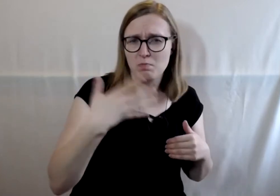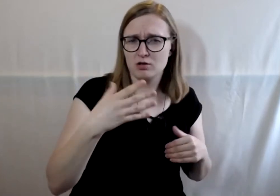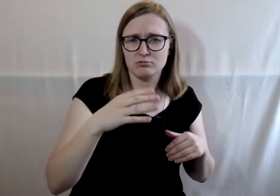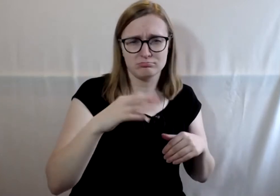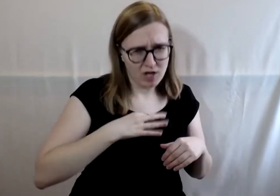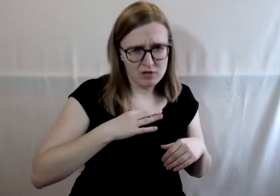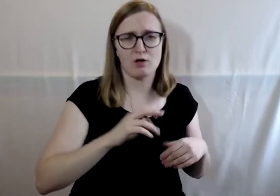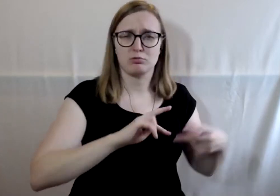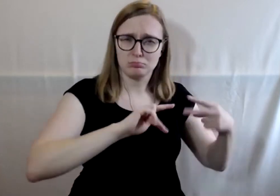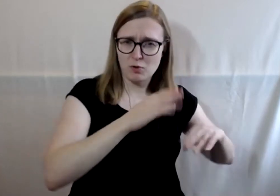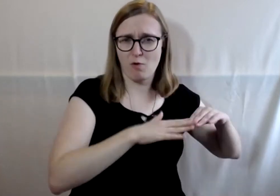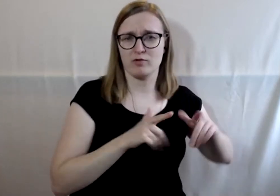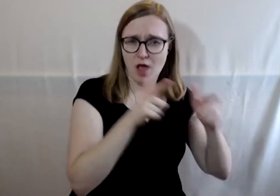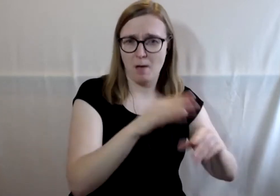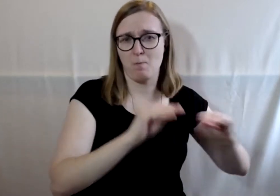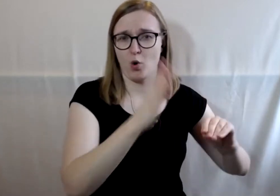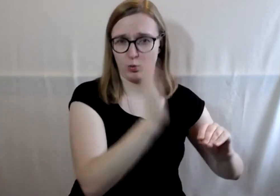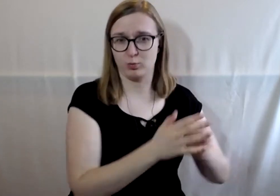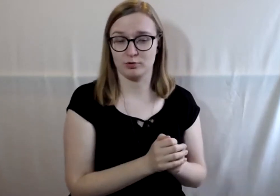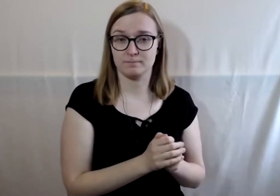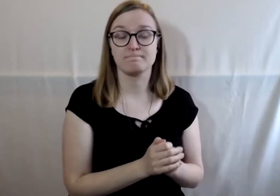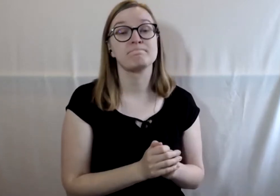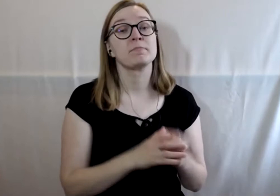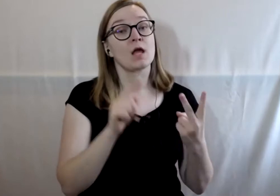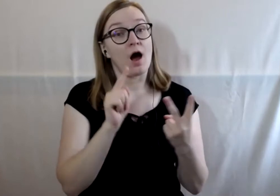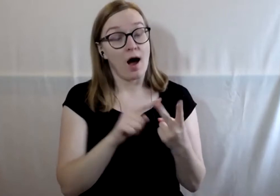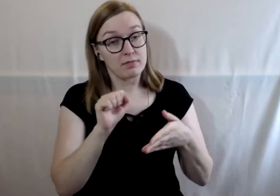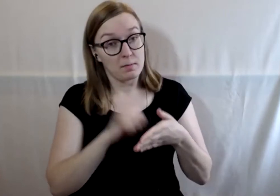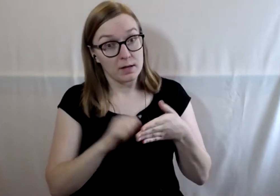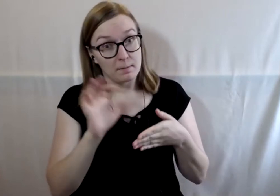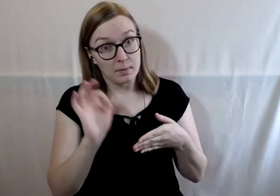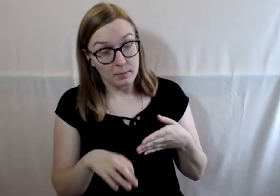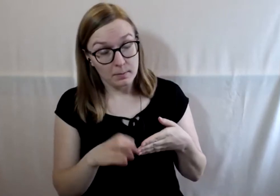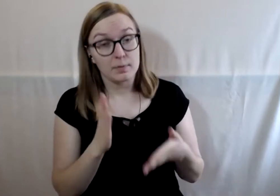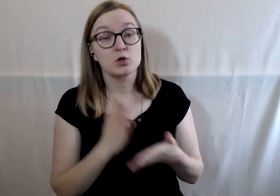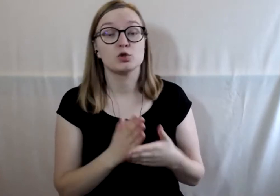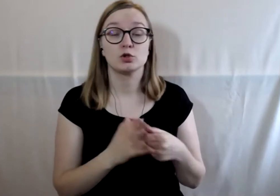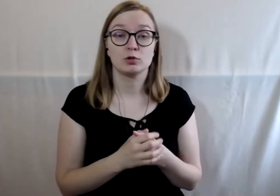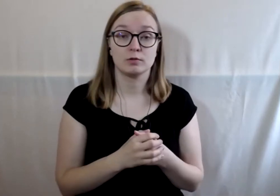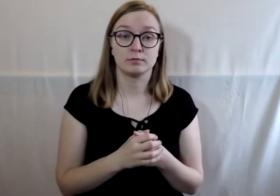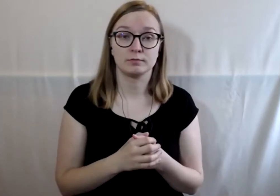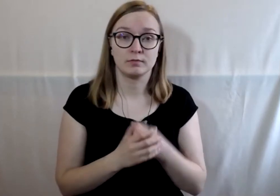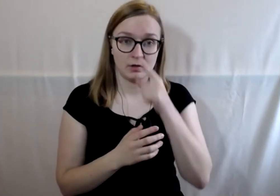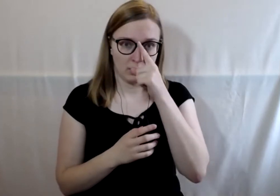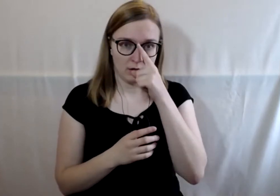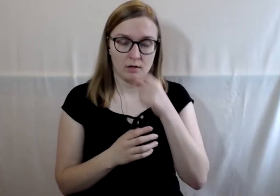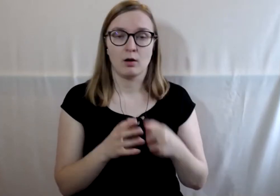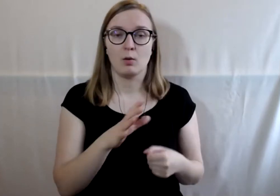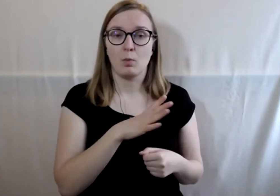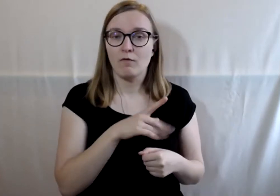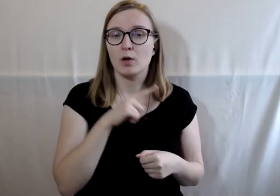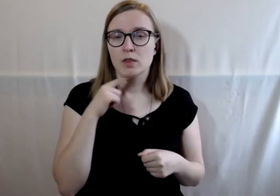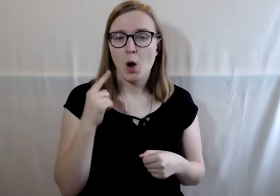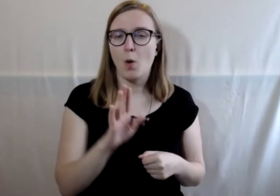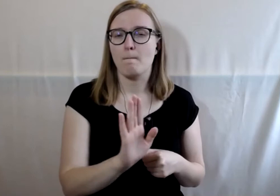their circumstances changed. For some women, I met some scientists, women that